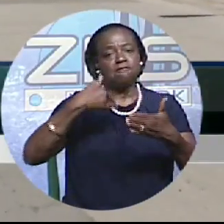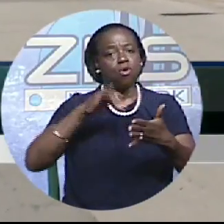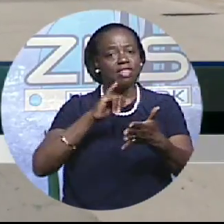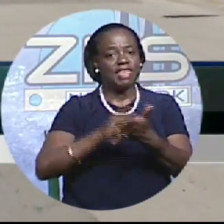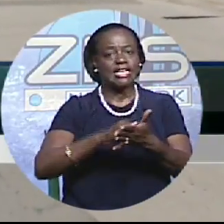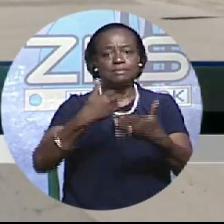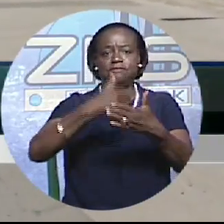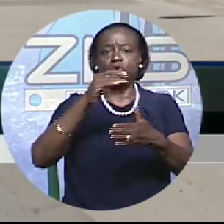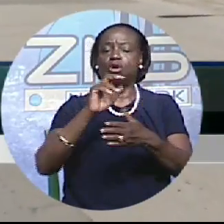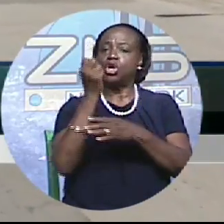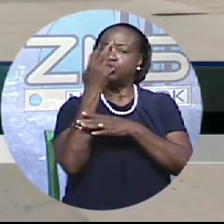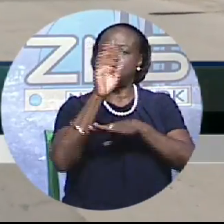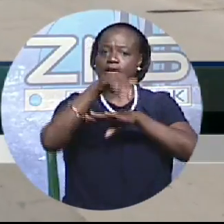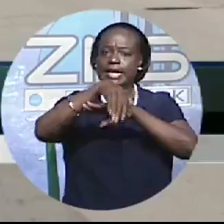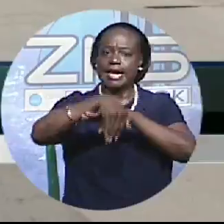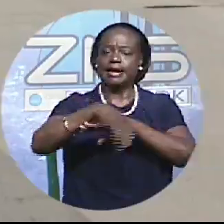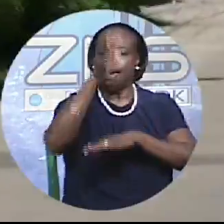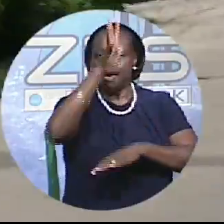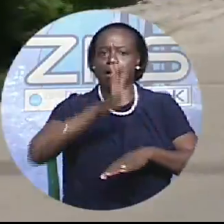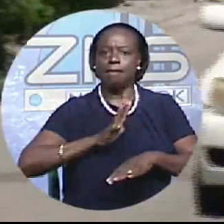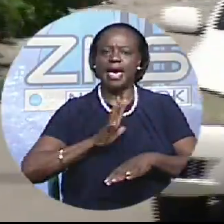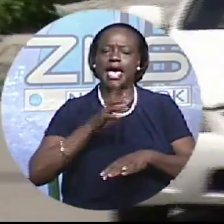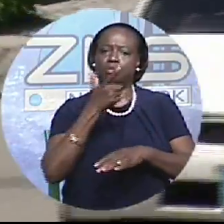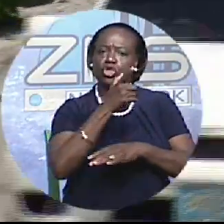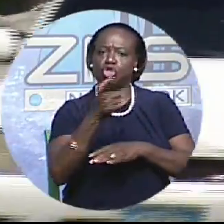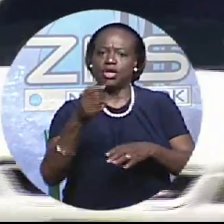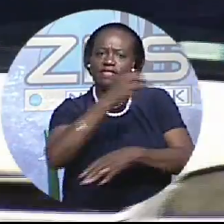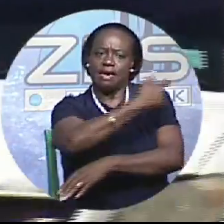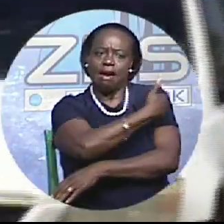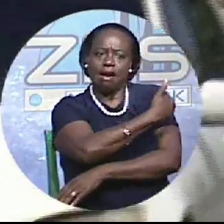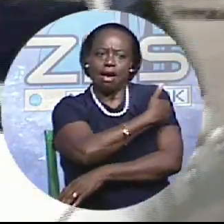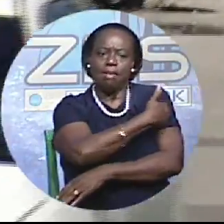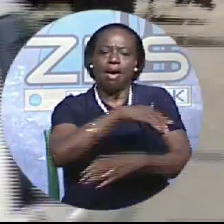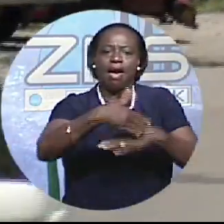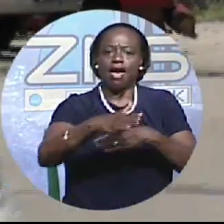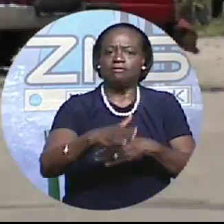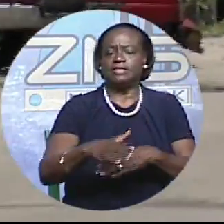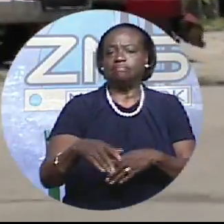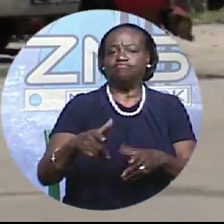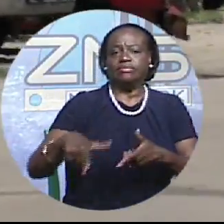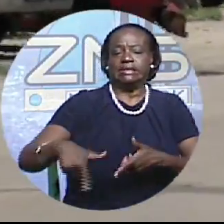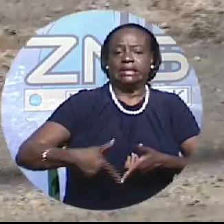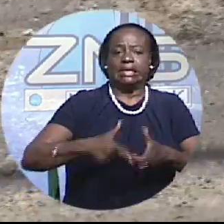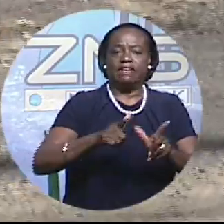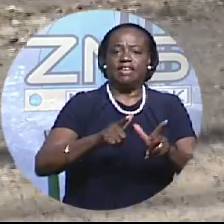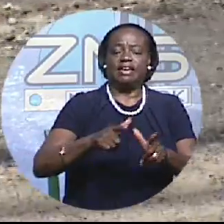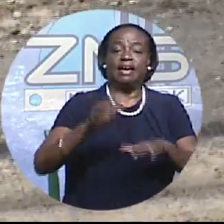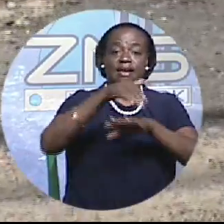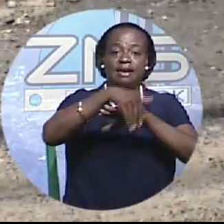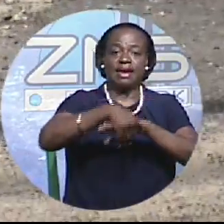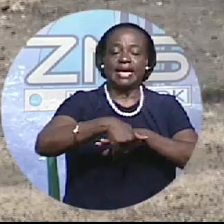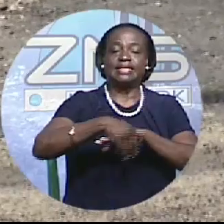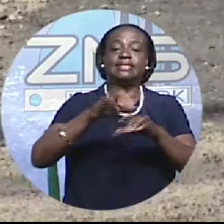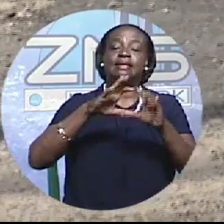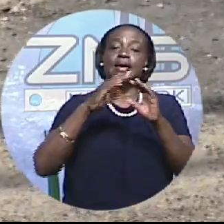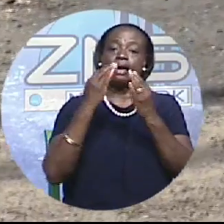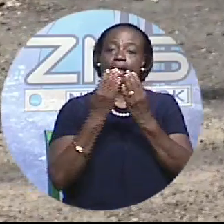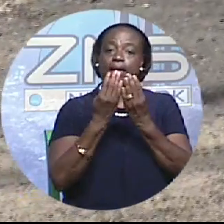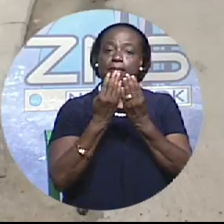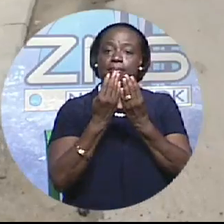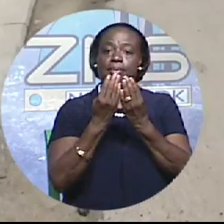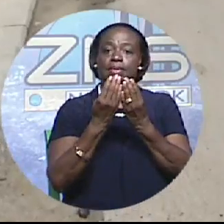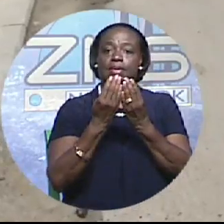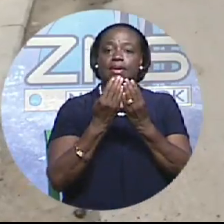before midnight, a man was shot in the arm after leaving a nightclub located on Faith Avenue South. Now that victim remains in stable